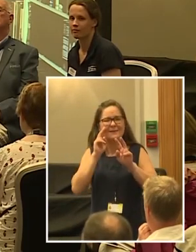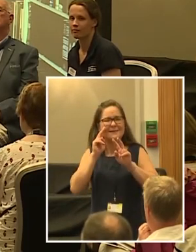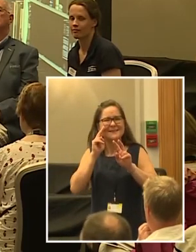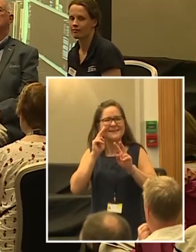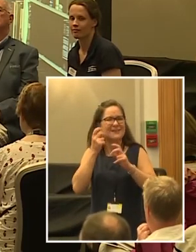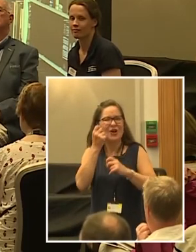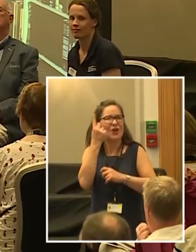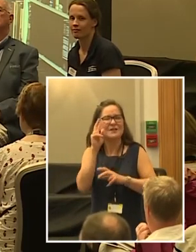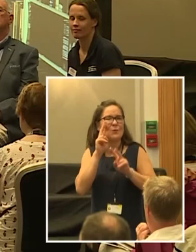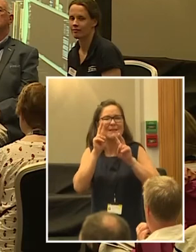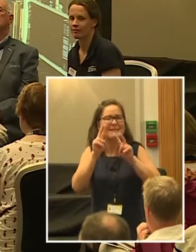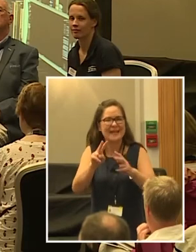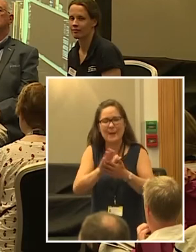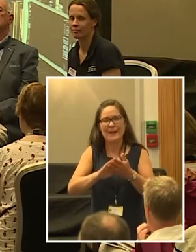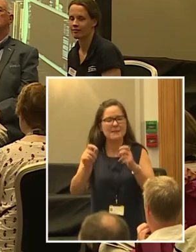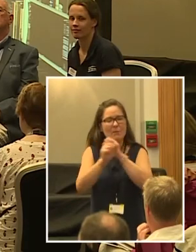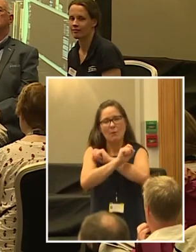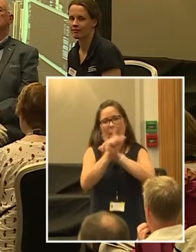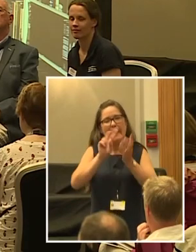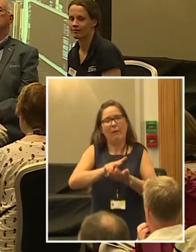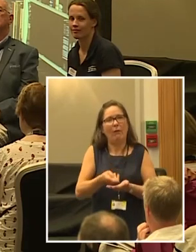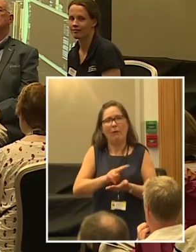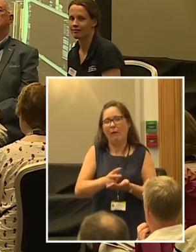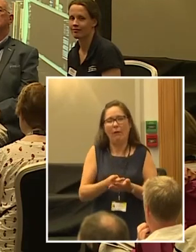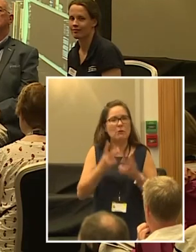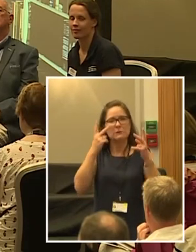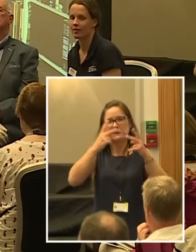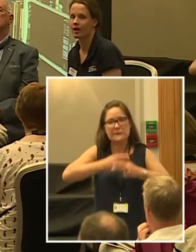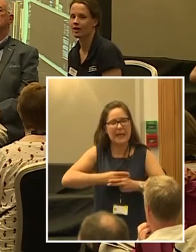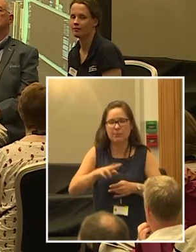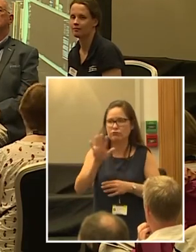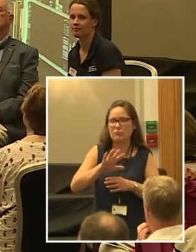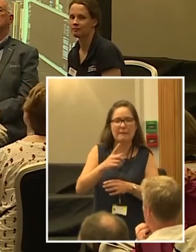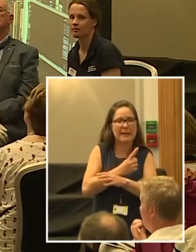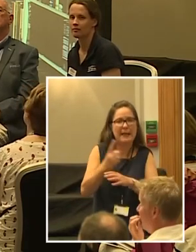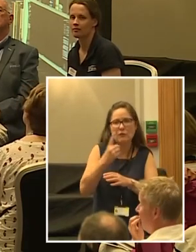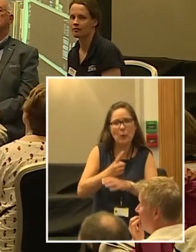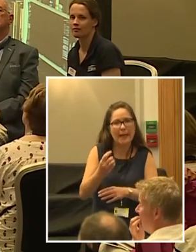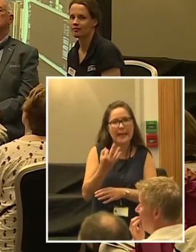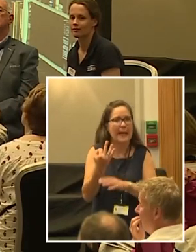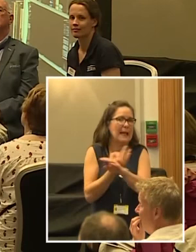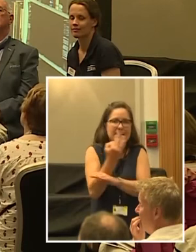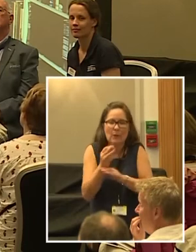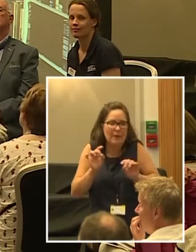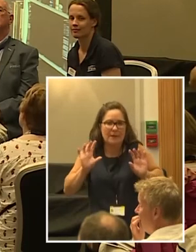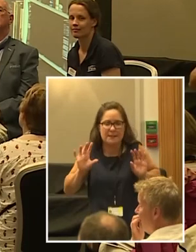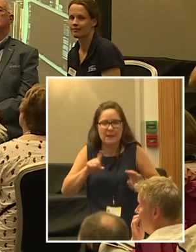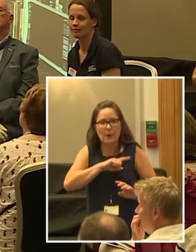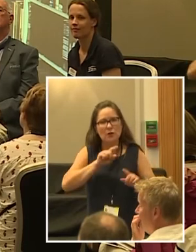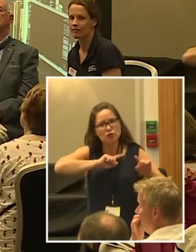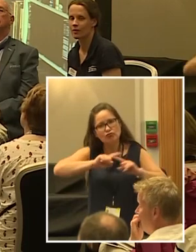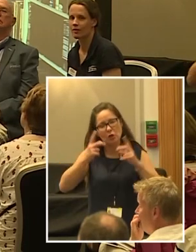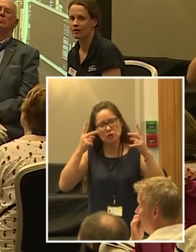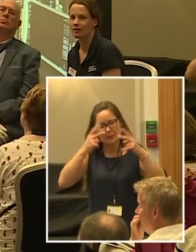keeps me awake 24/7. I think I get about 8 hours sleep a week because I've constant, when I'm trying to go to sleep, it's constant